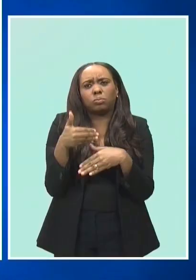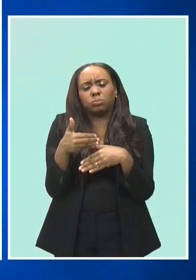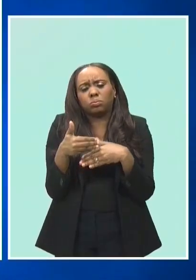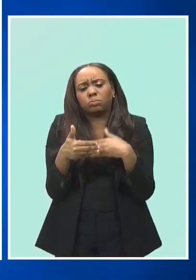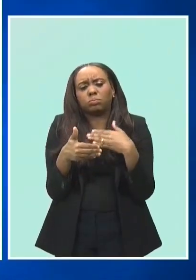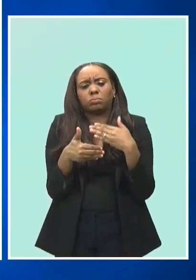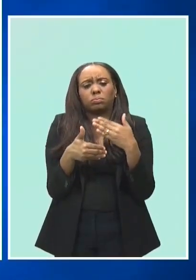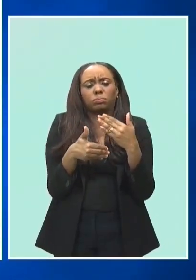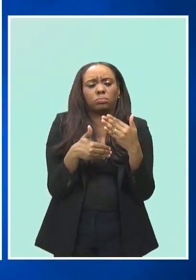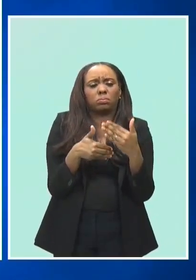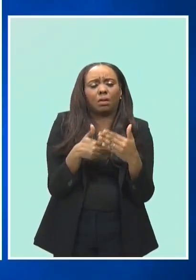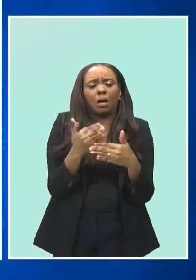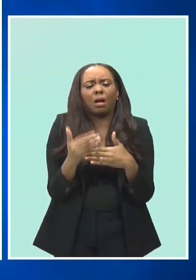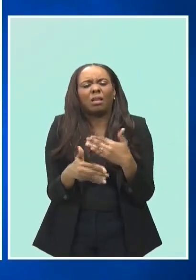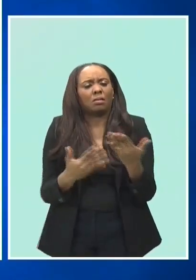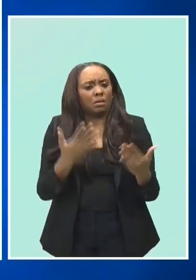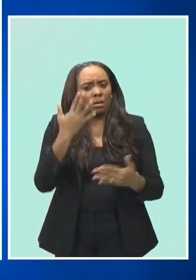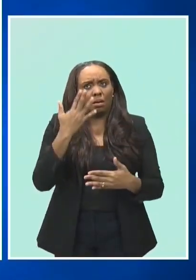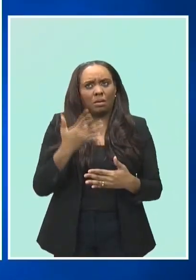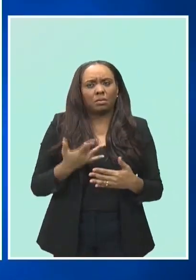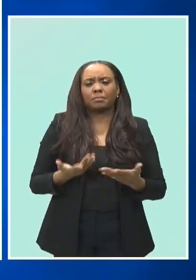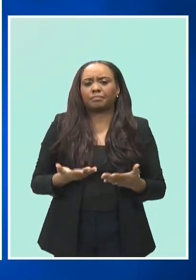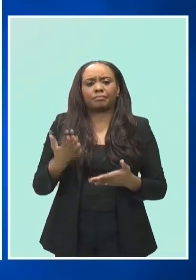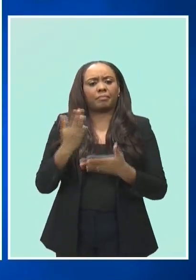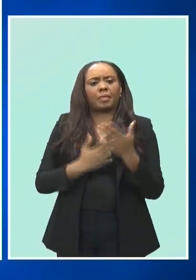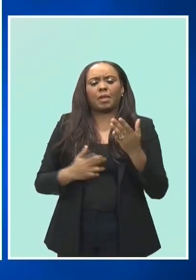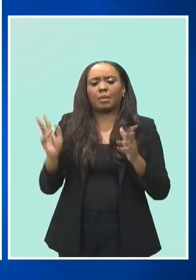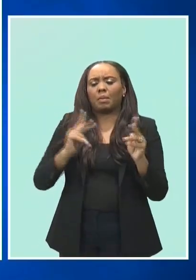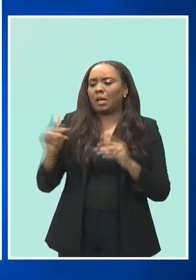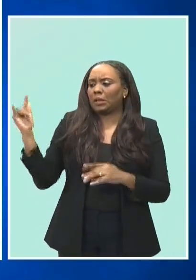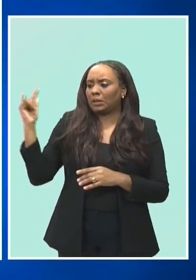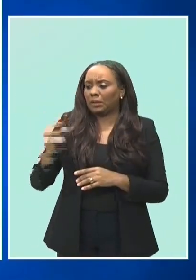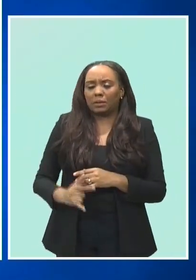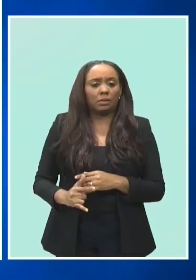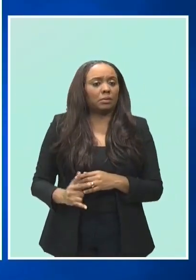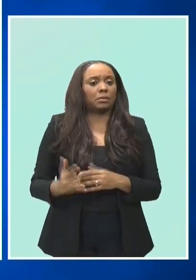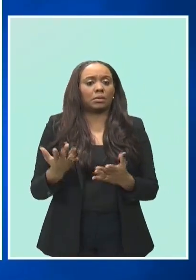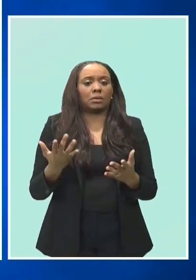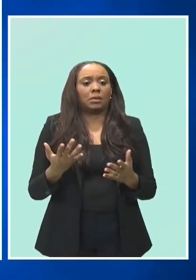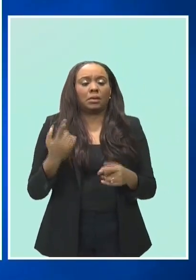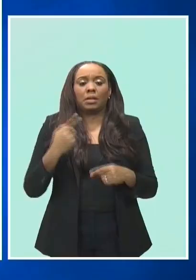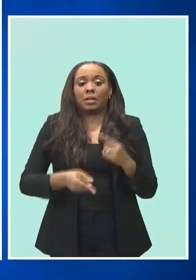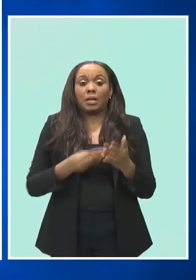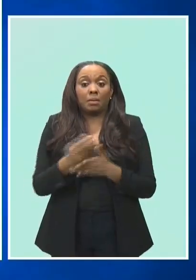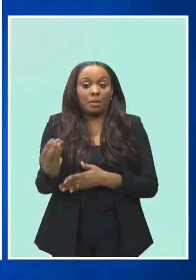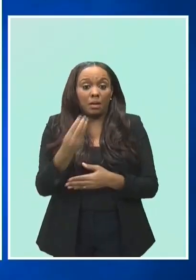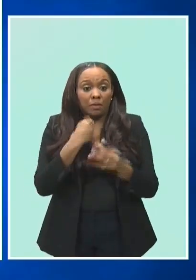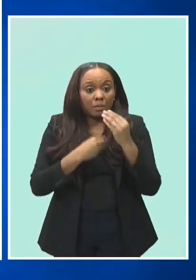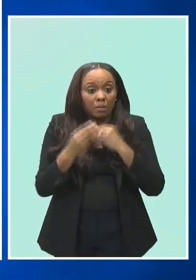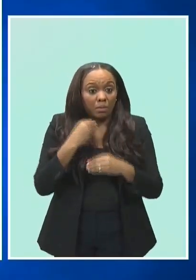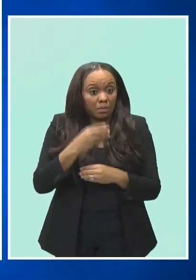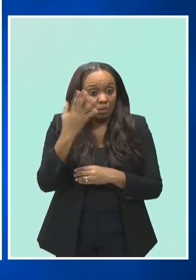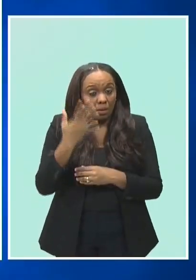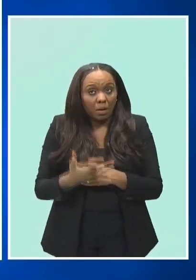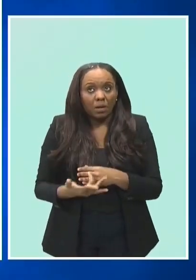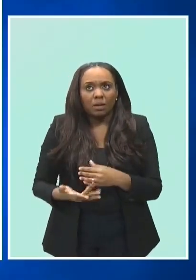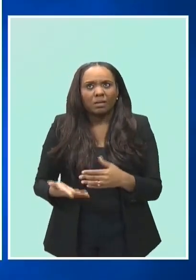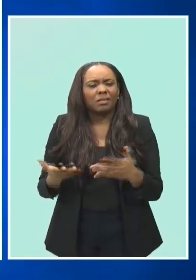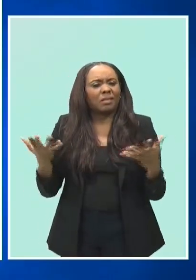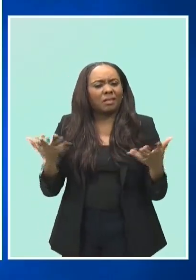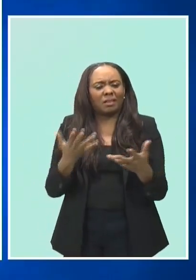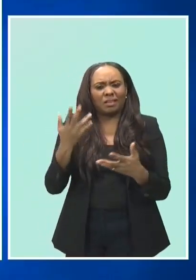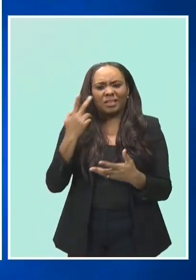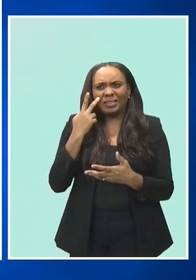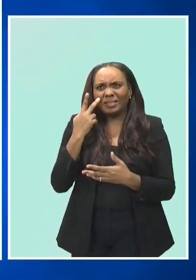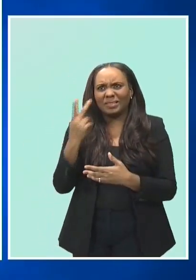but we do have tourists that have come in and they are not able to buy food from the restaurant because, I mean, how can you